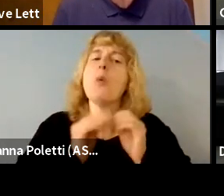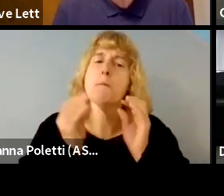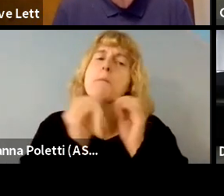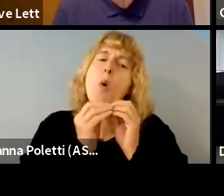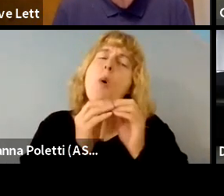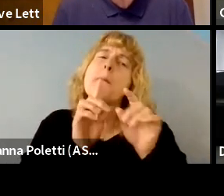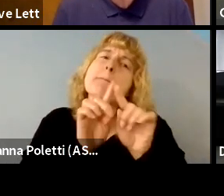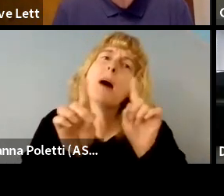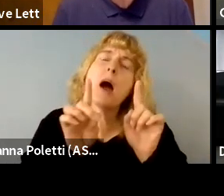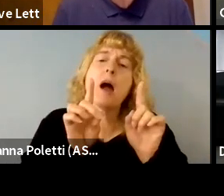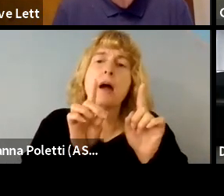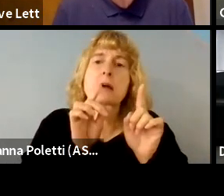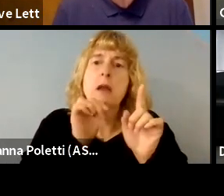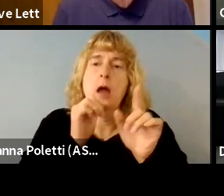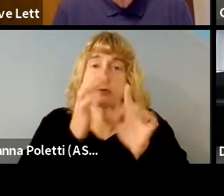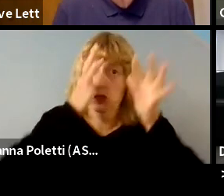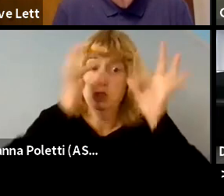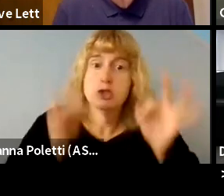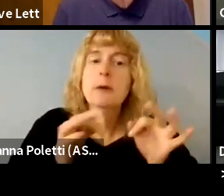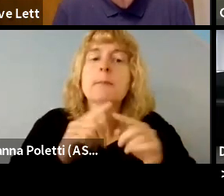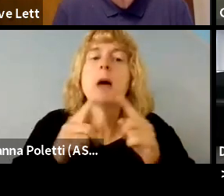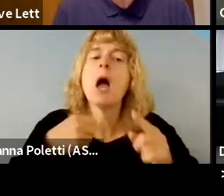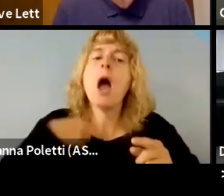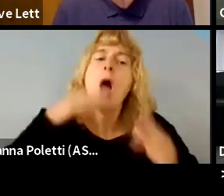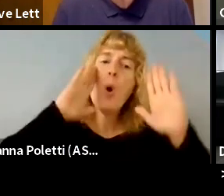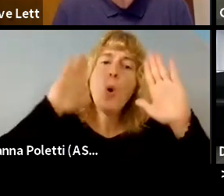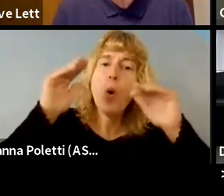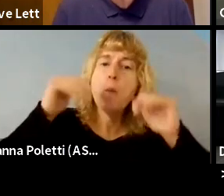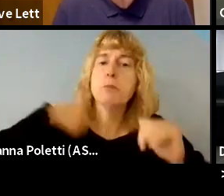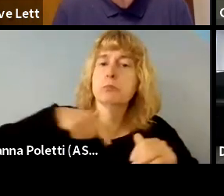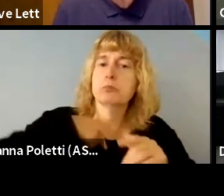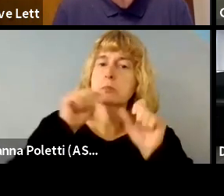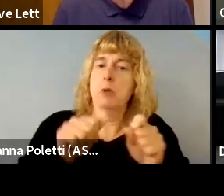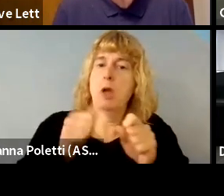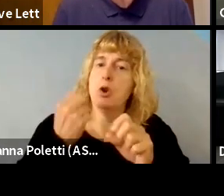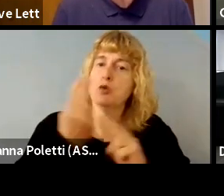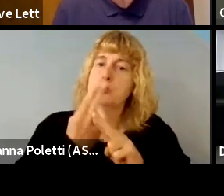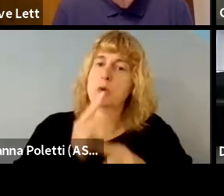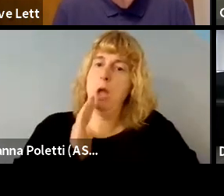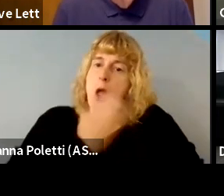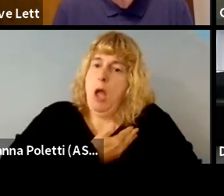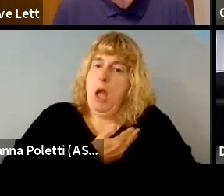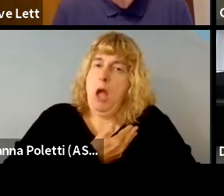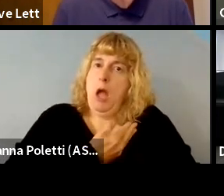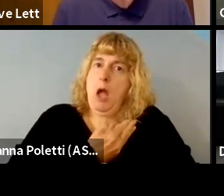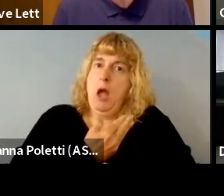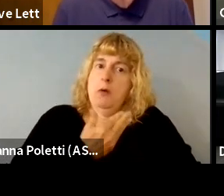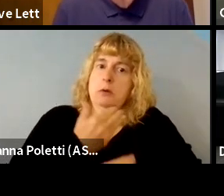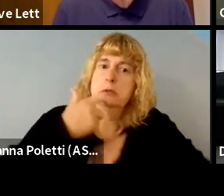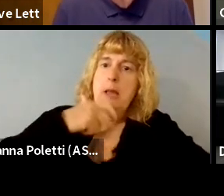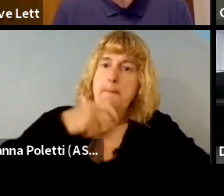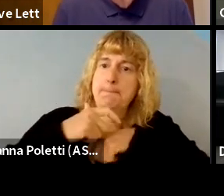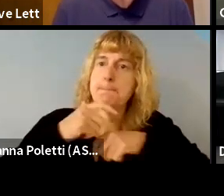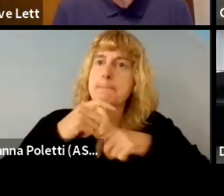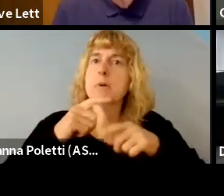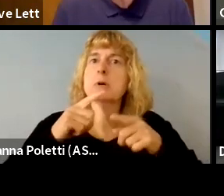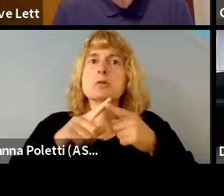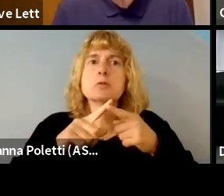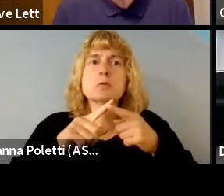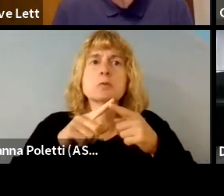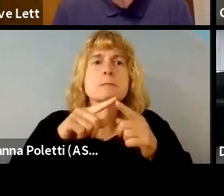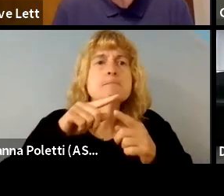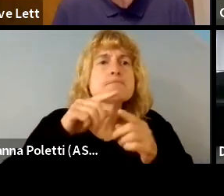that we can each use our time in a place where we as commissioners want to spend more time and go